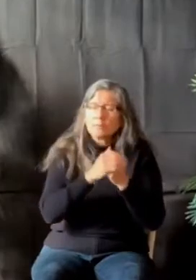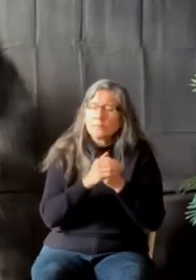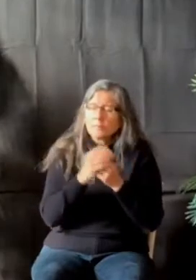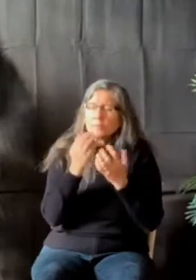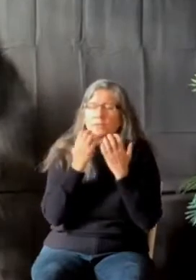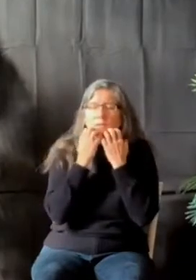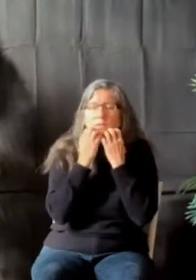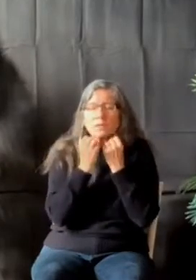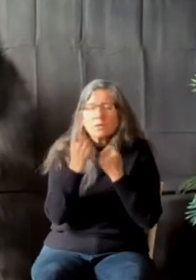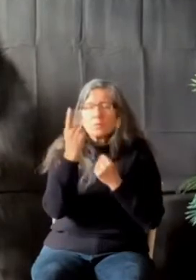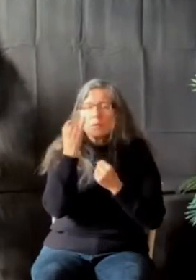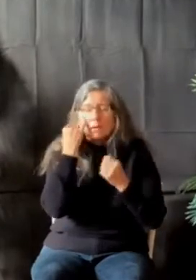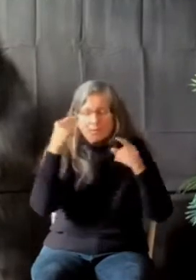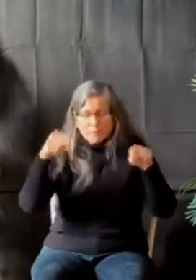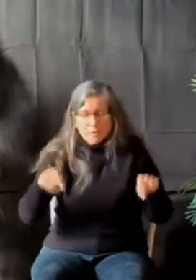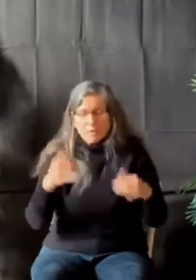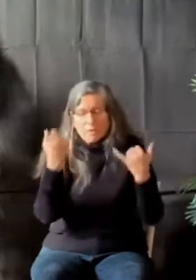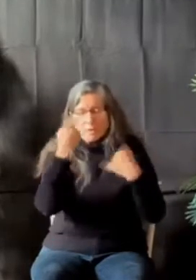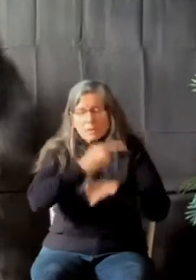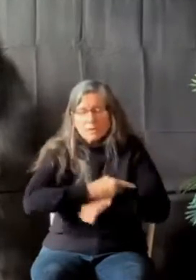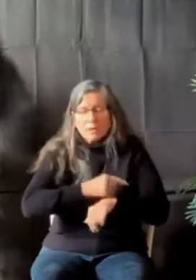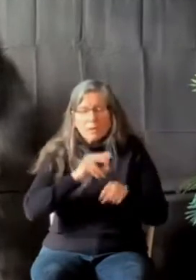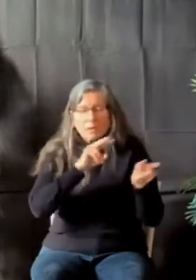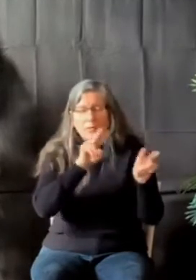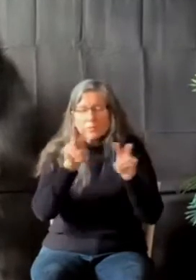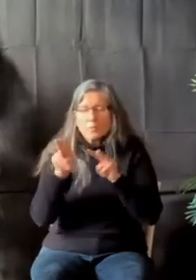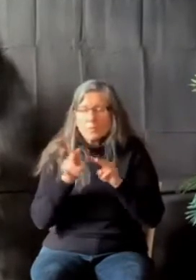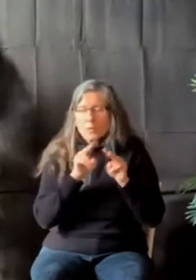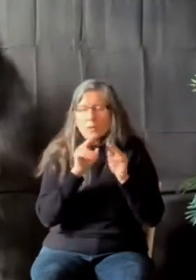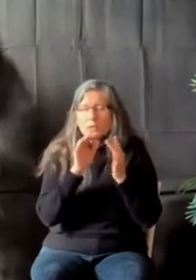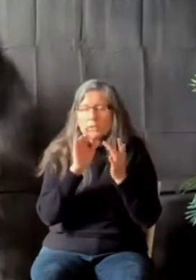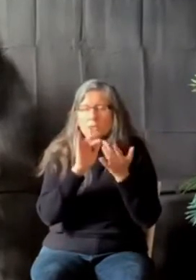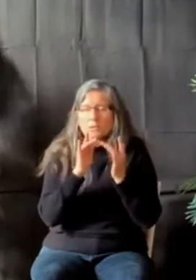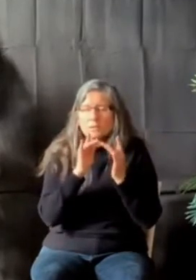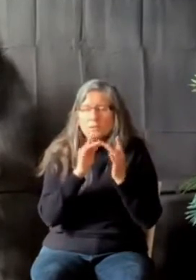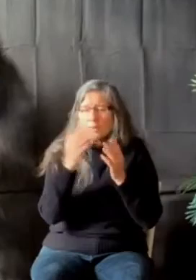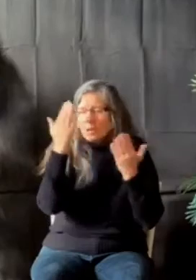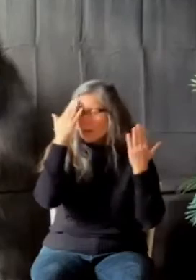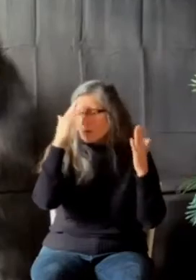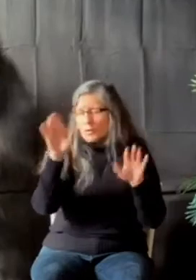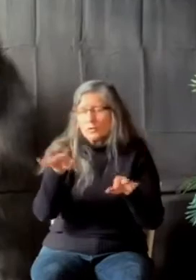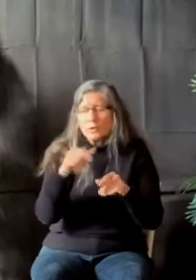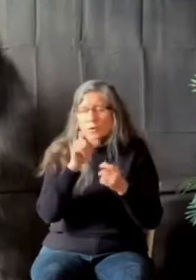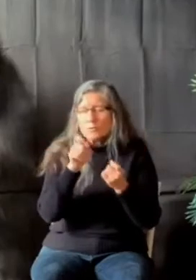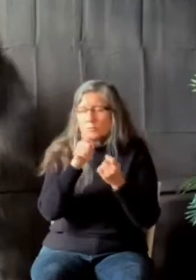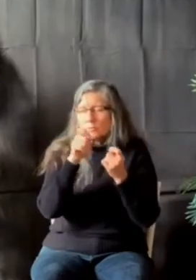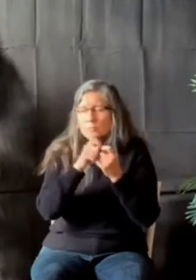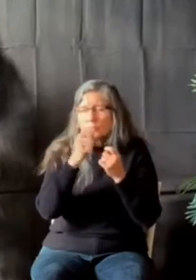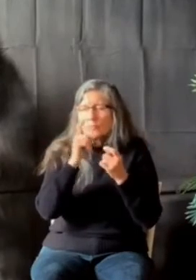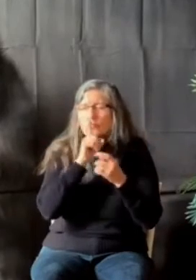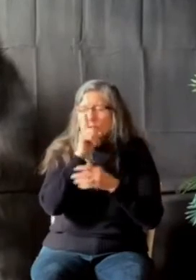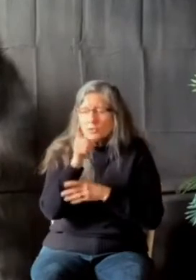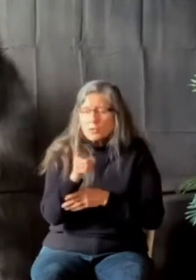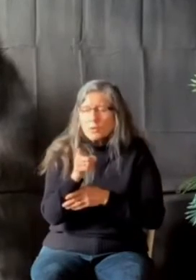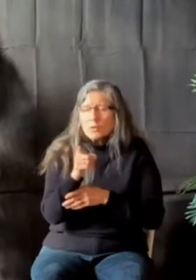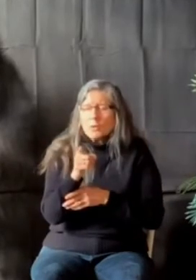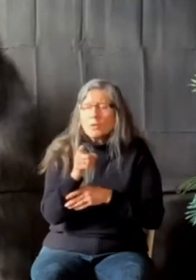Dear one, if you're here today or you're watching online and you don't know for certain if you died that you'd go to heaven, but you'd like to